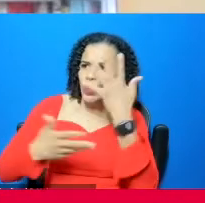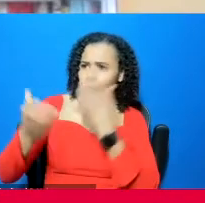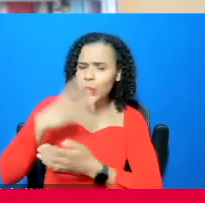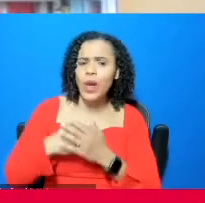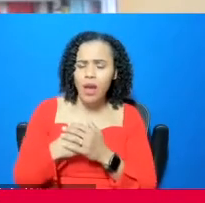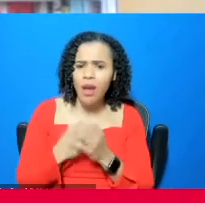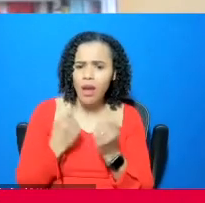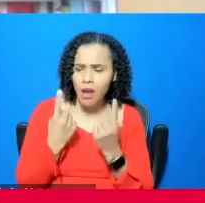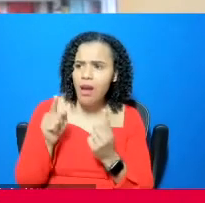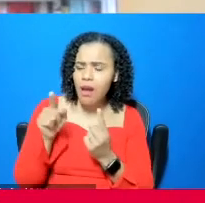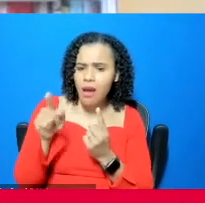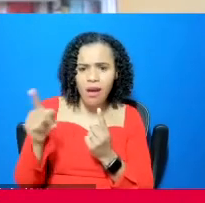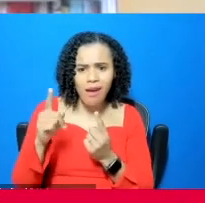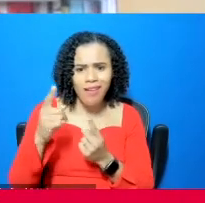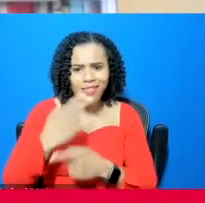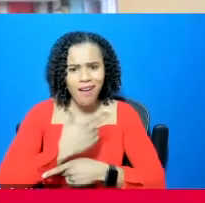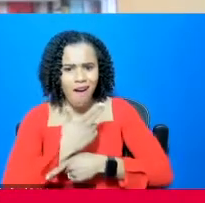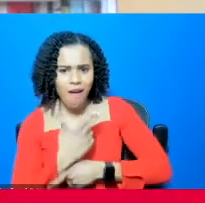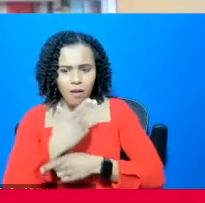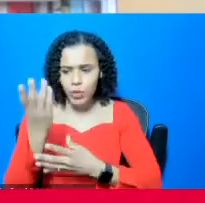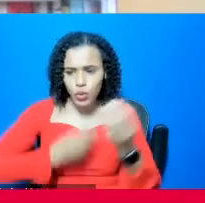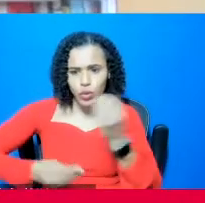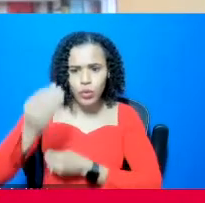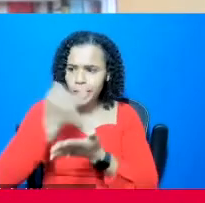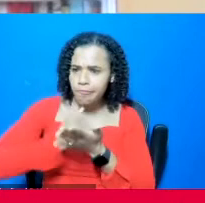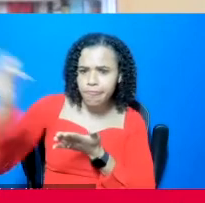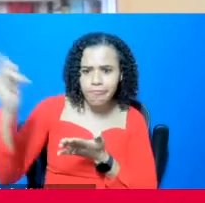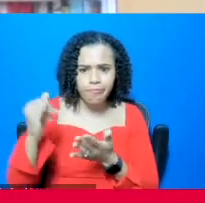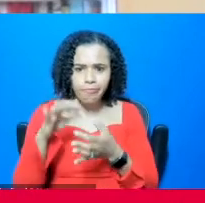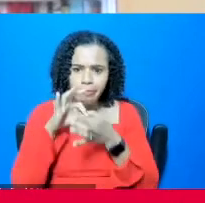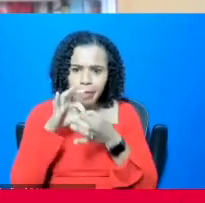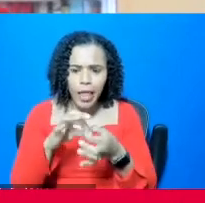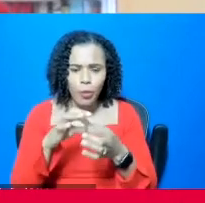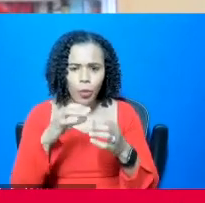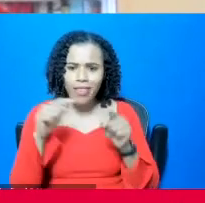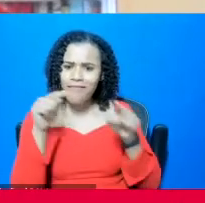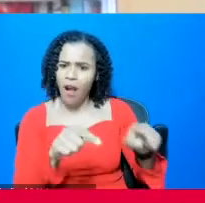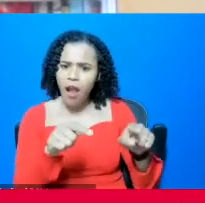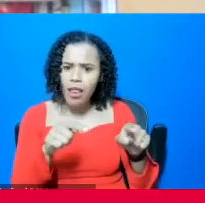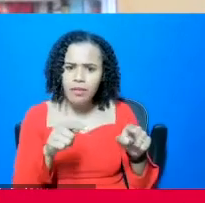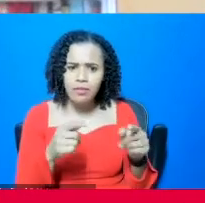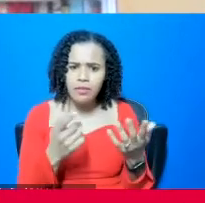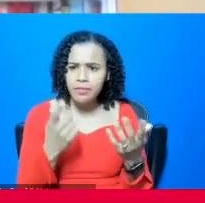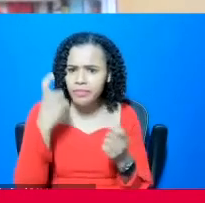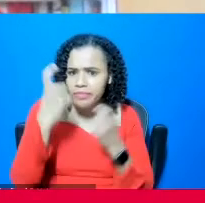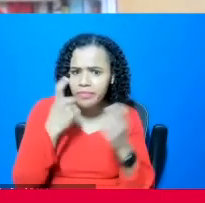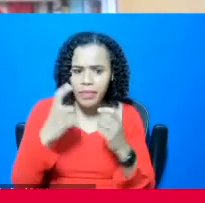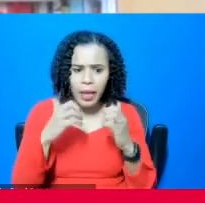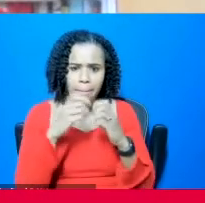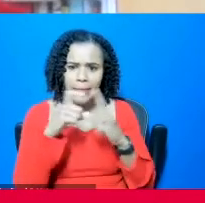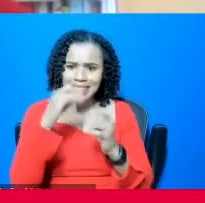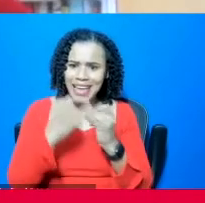of the arms trade with kind of other violences, such as the kind of arguments that we have around BDS on campus